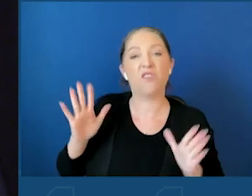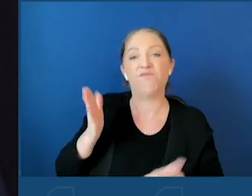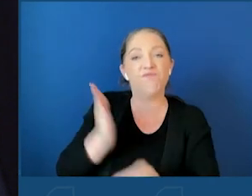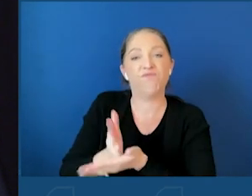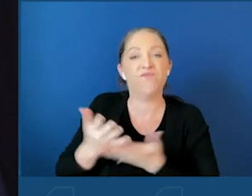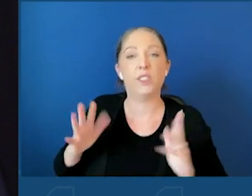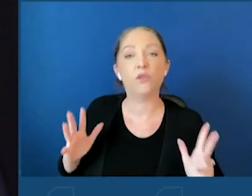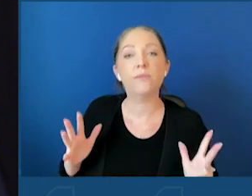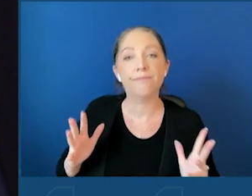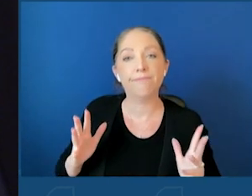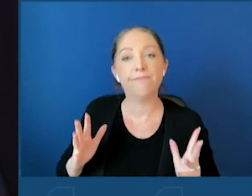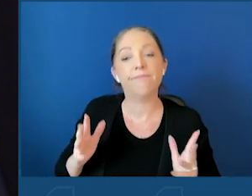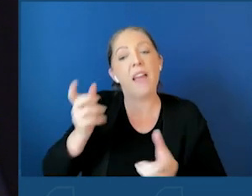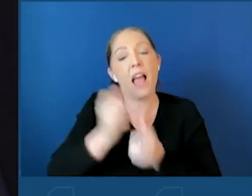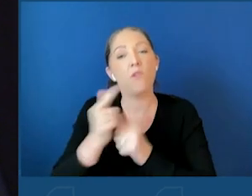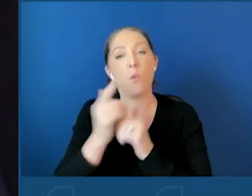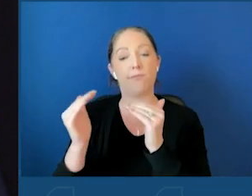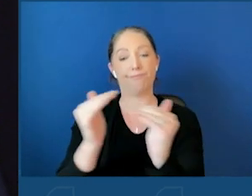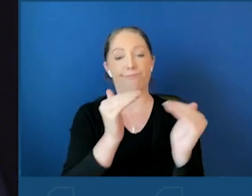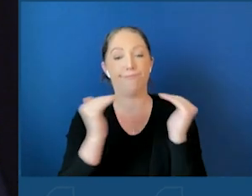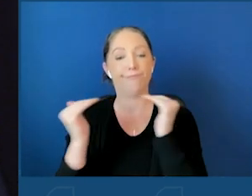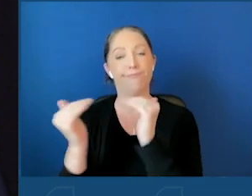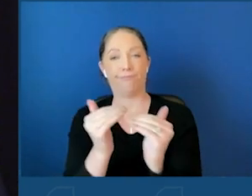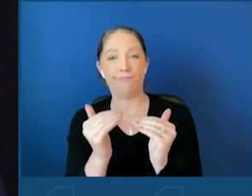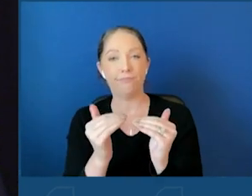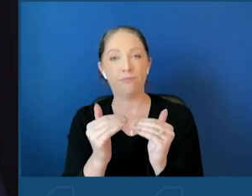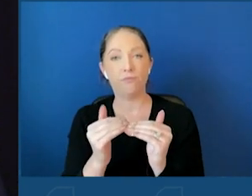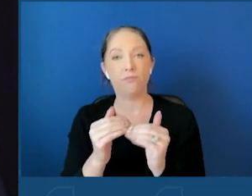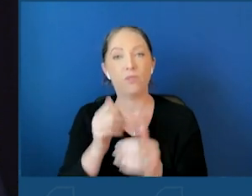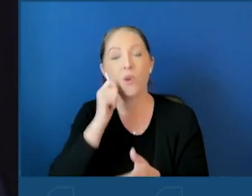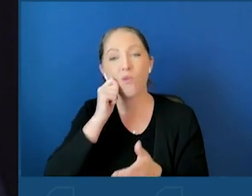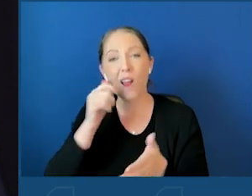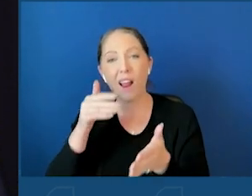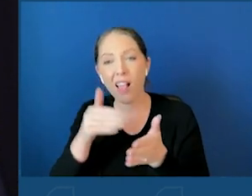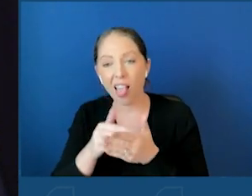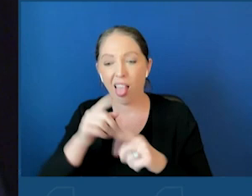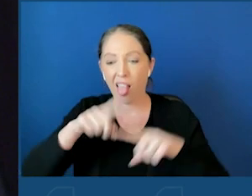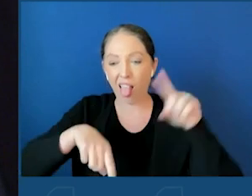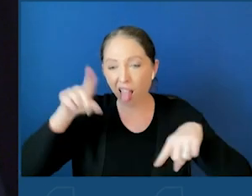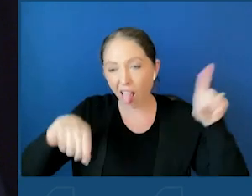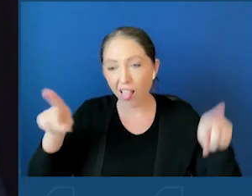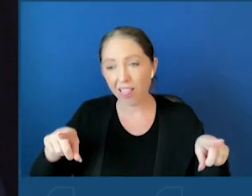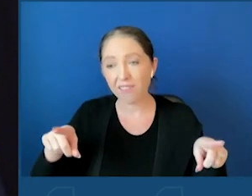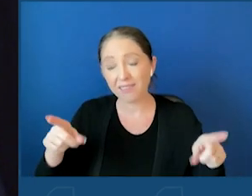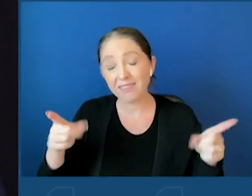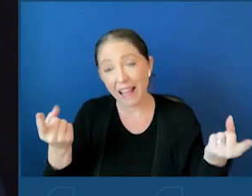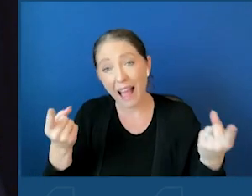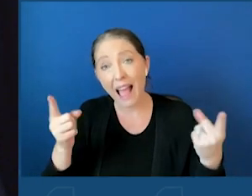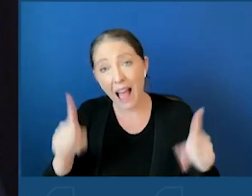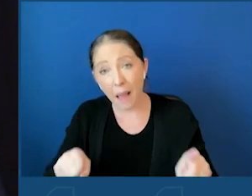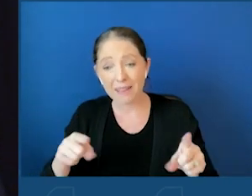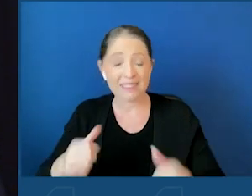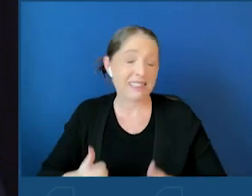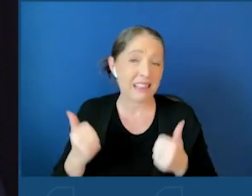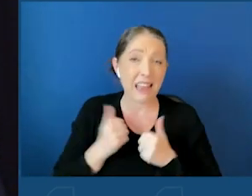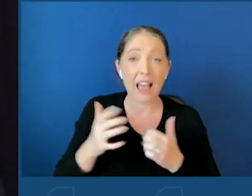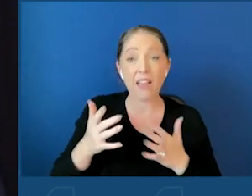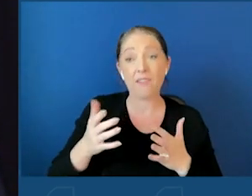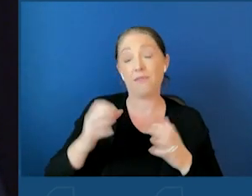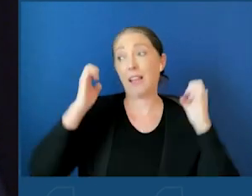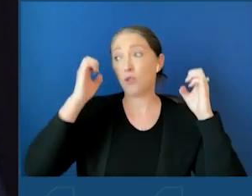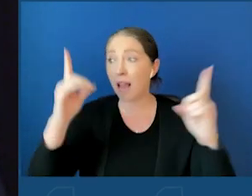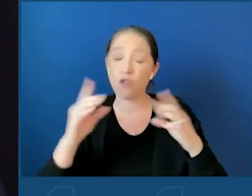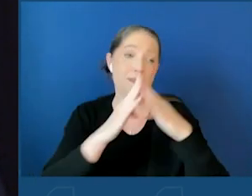everyone equally. Racial disparities exist in every facet of life, in education, in housing, in healthcare,